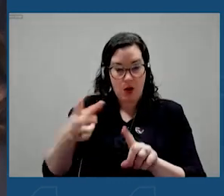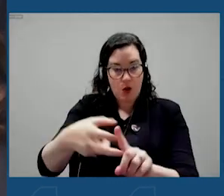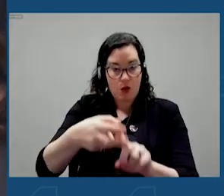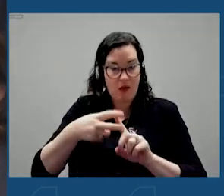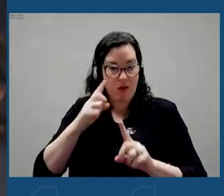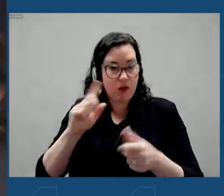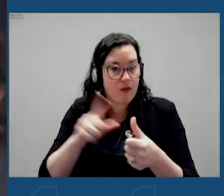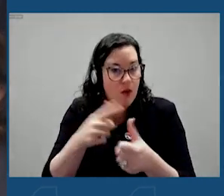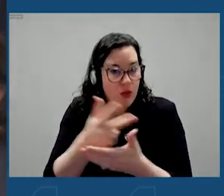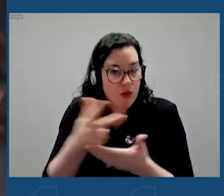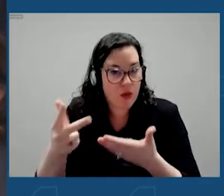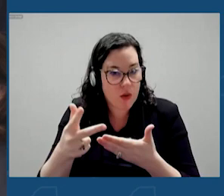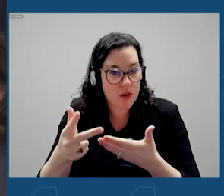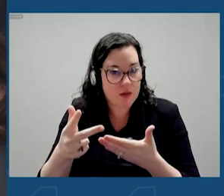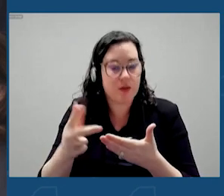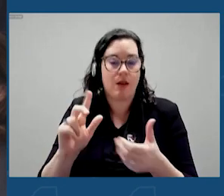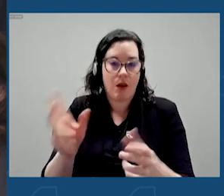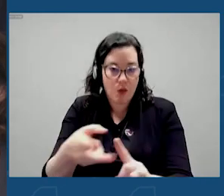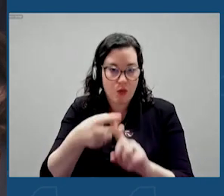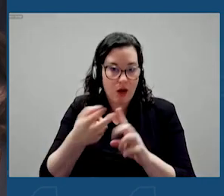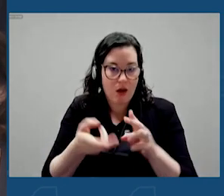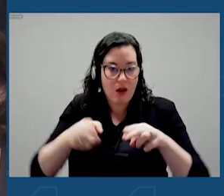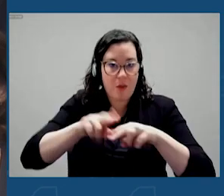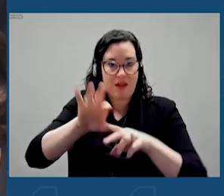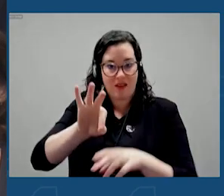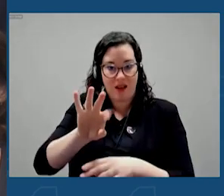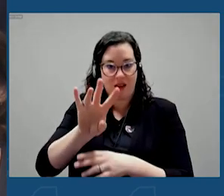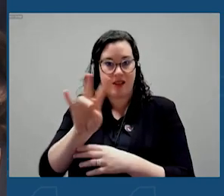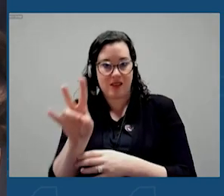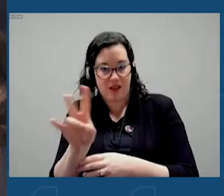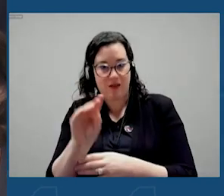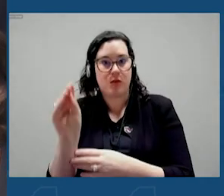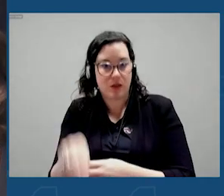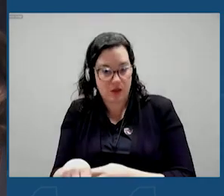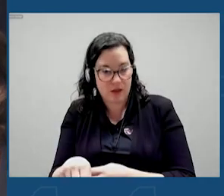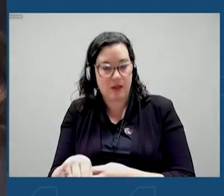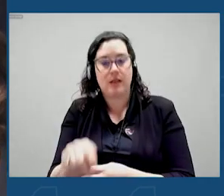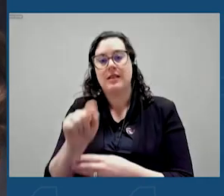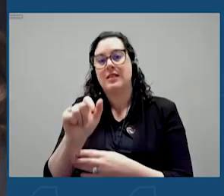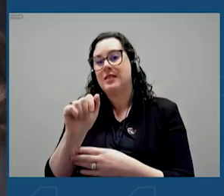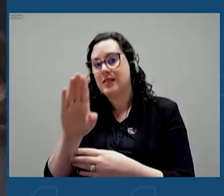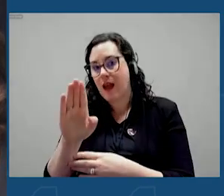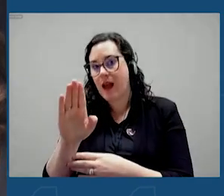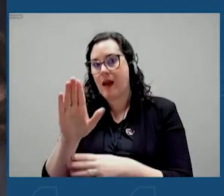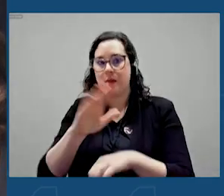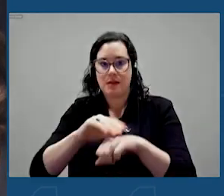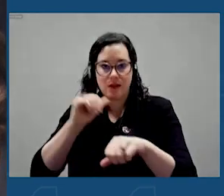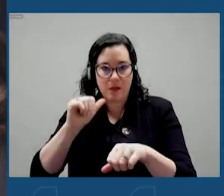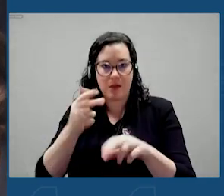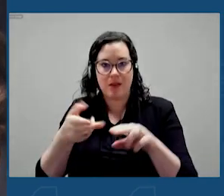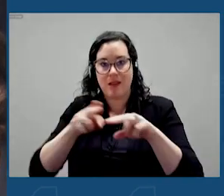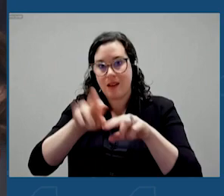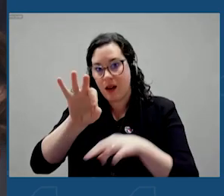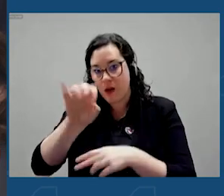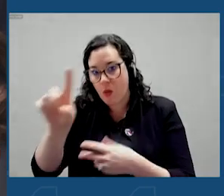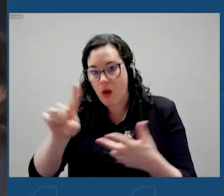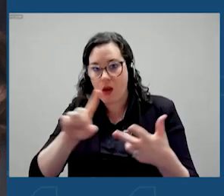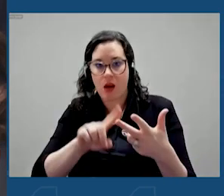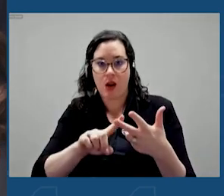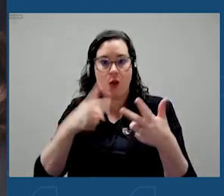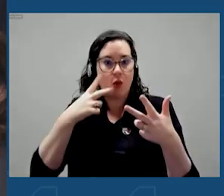weeks, arrests are up 97%, TAB summonses up 91%, criminal court summonses